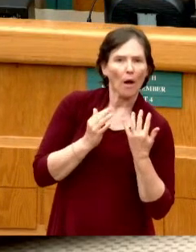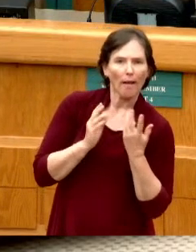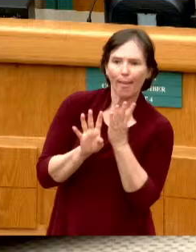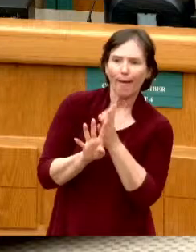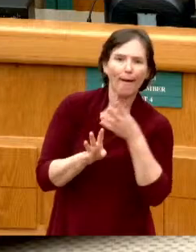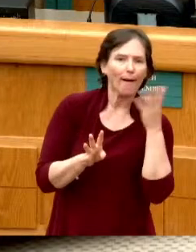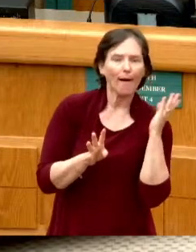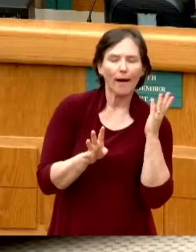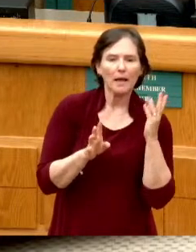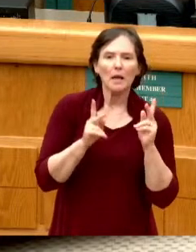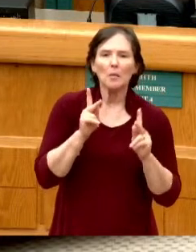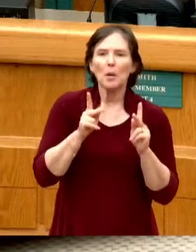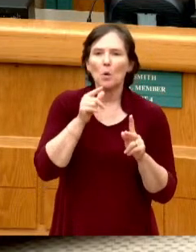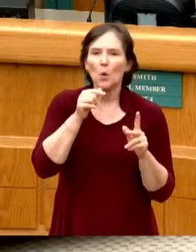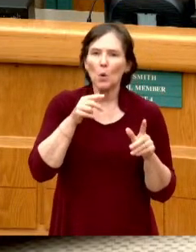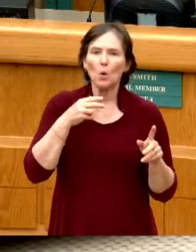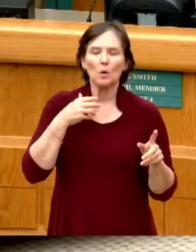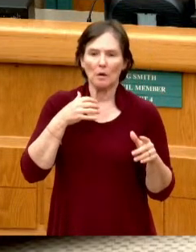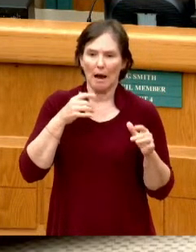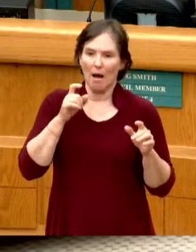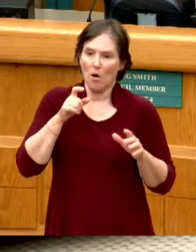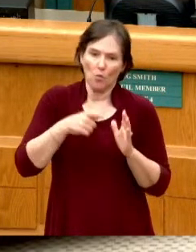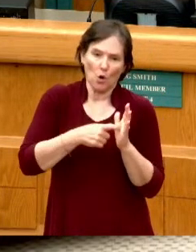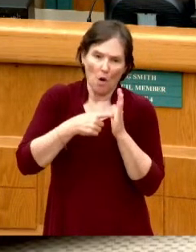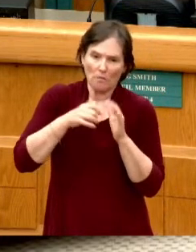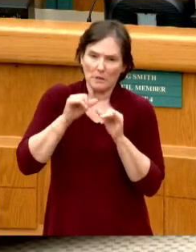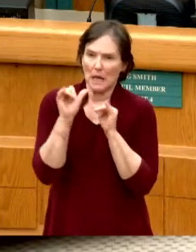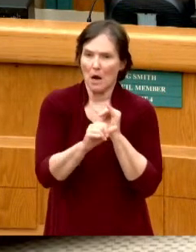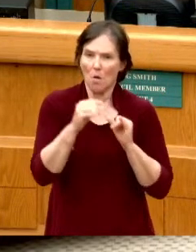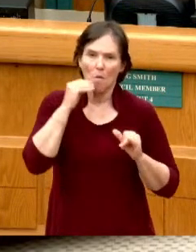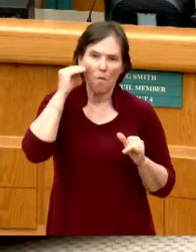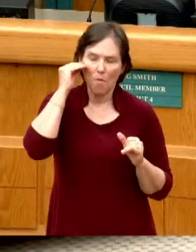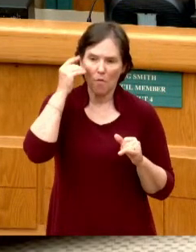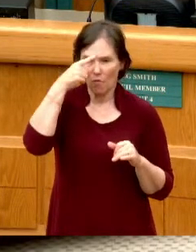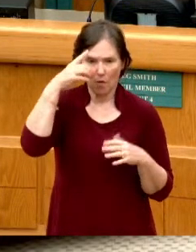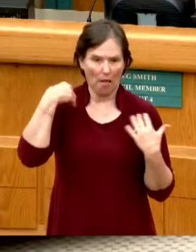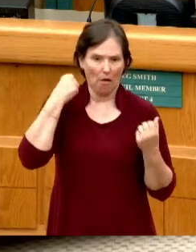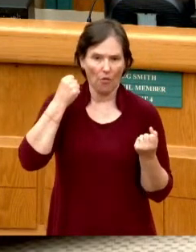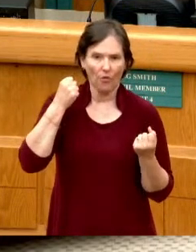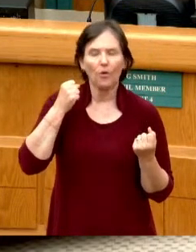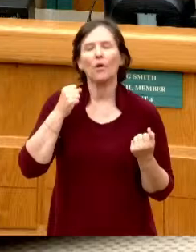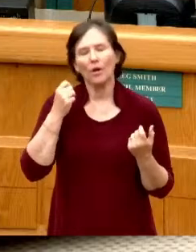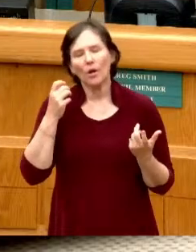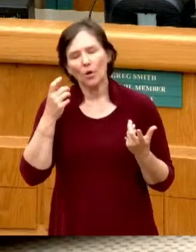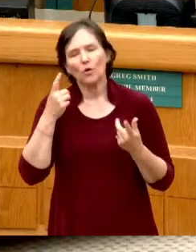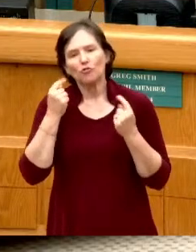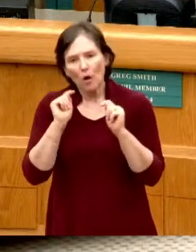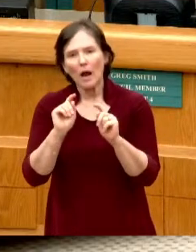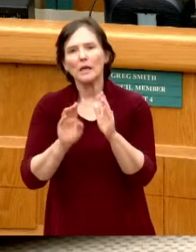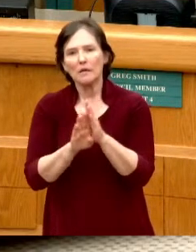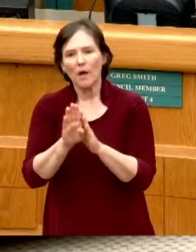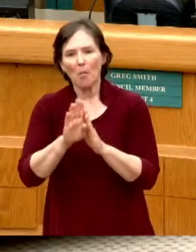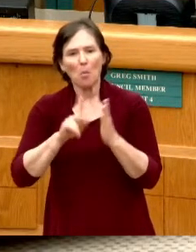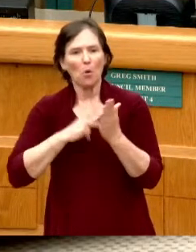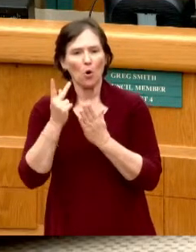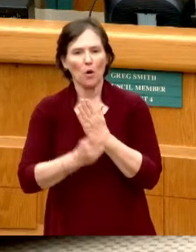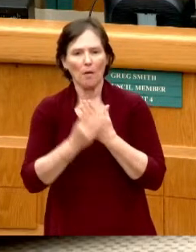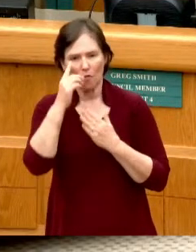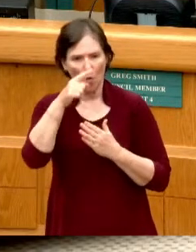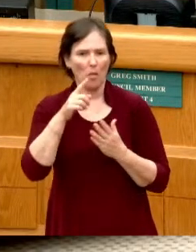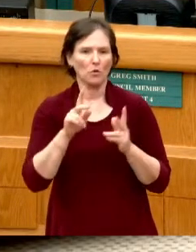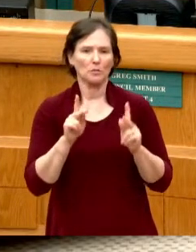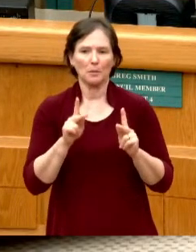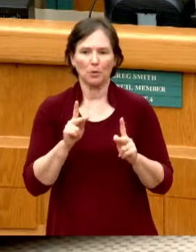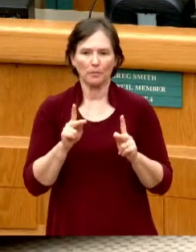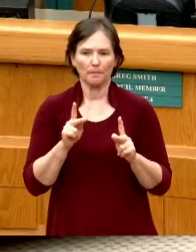homebound, and we are actively and aggressively working on the logistics to create that program for you. So at this time, I think